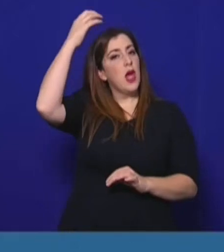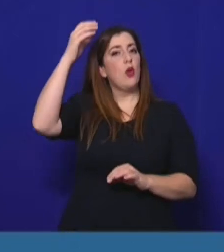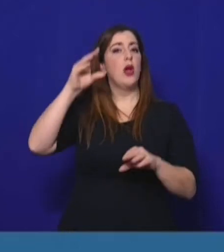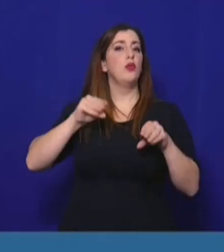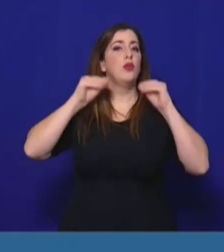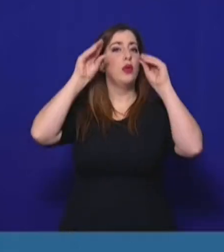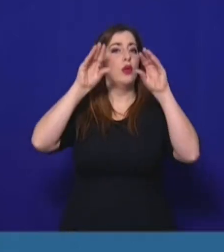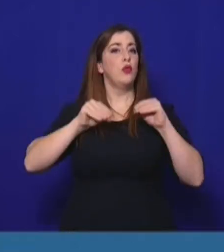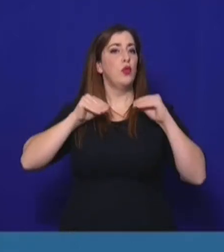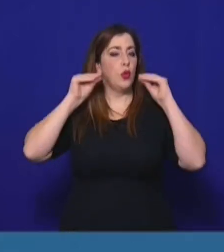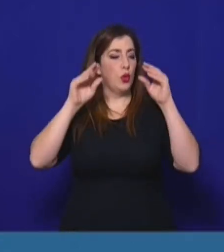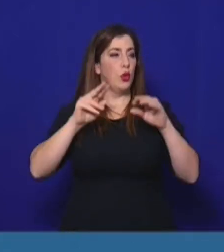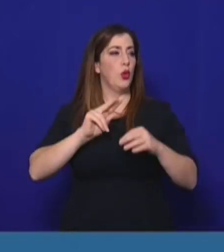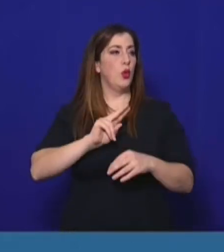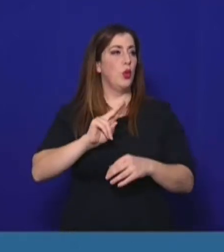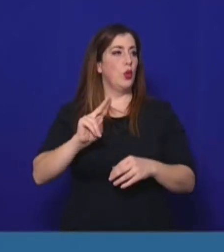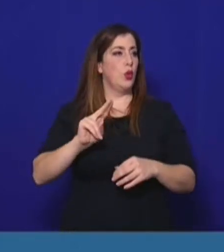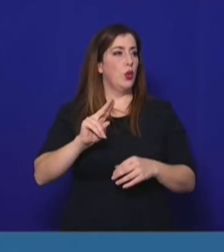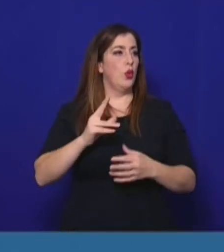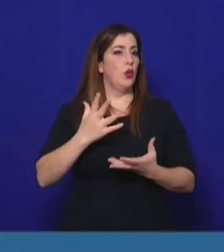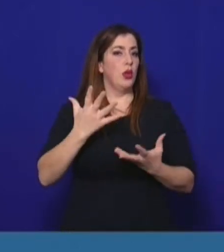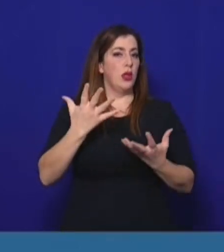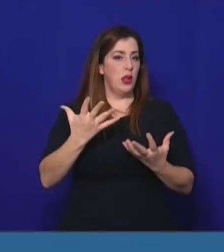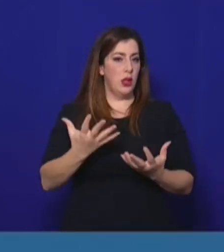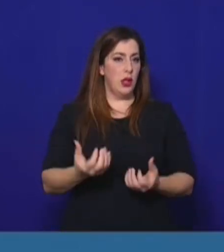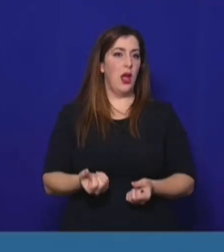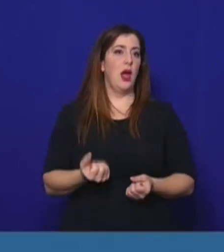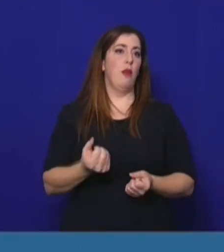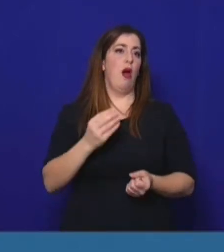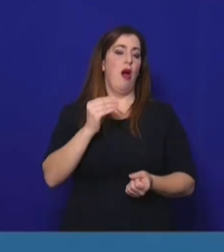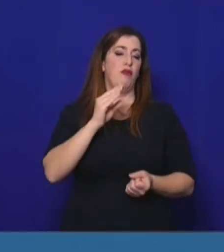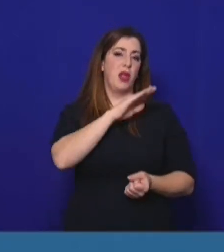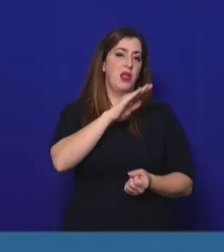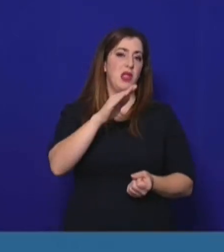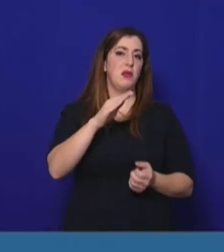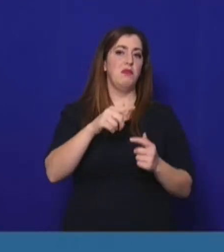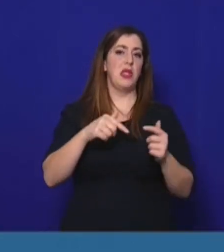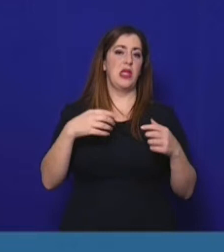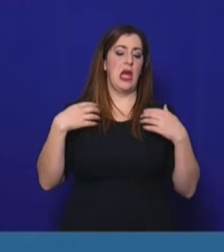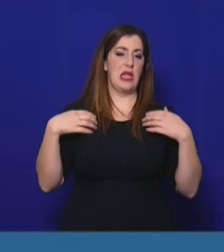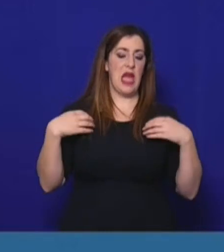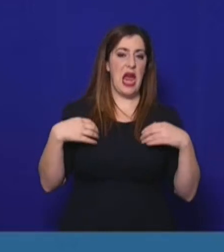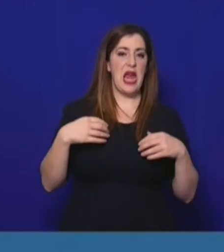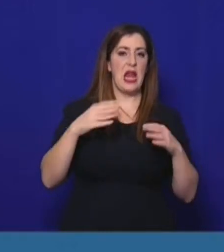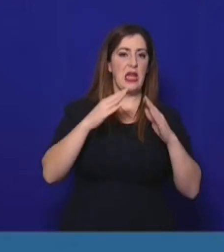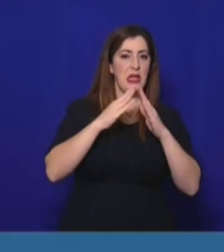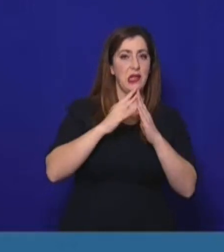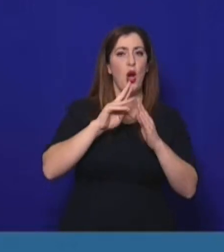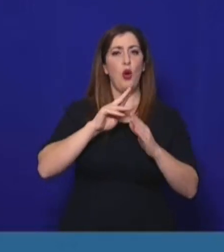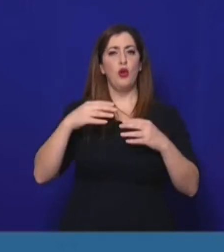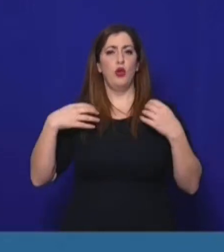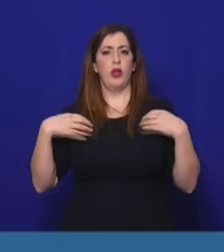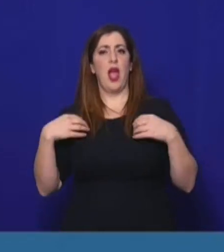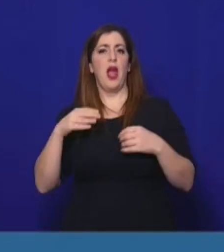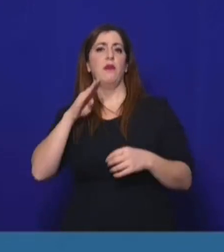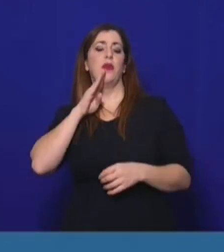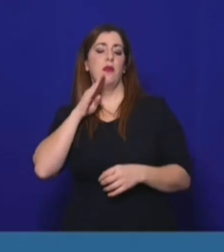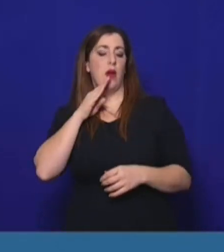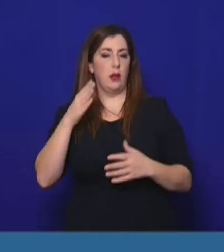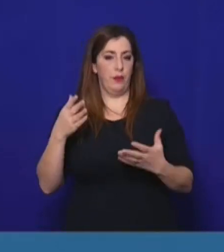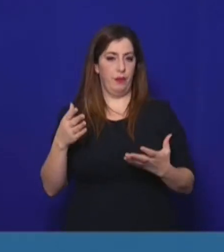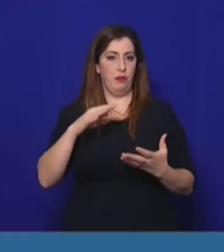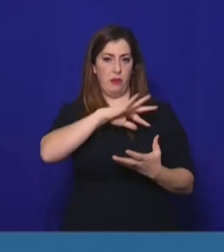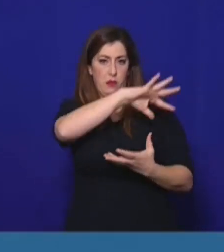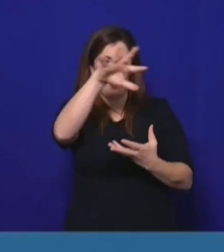tal-Edukazzjoni u koll kien hemm rappreżentanti mill-skejl tal-Knisja, skejl indipendenti u bħalma dejjem ħdimna aħna bħal